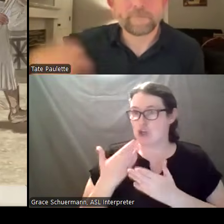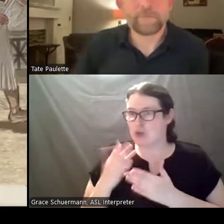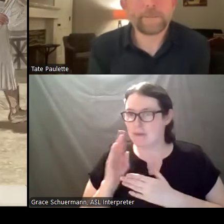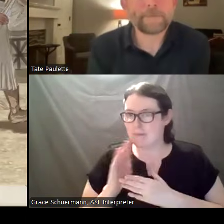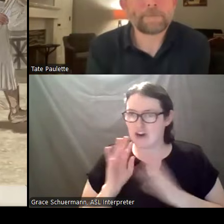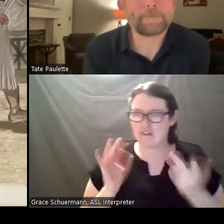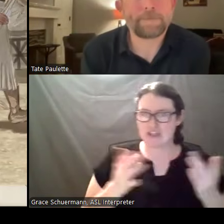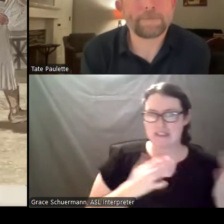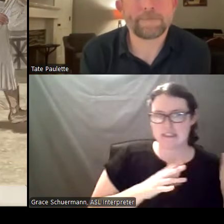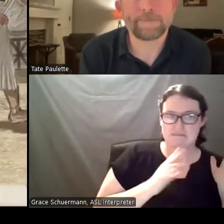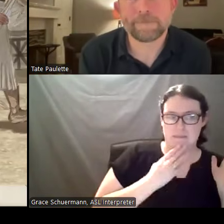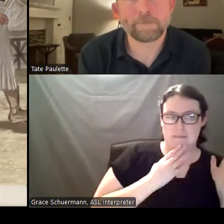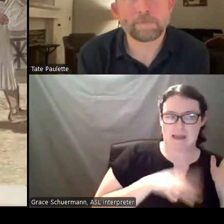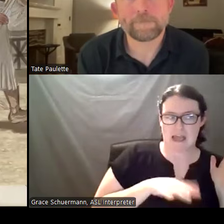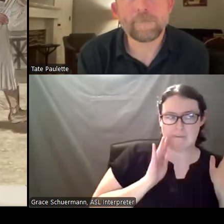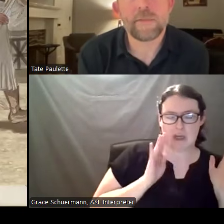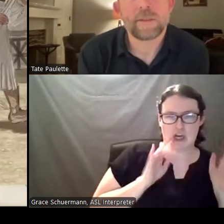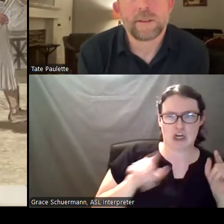of what made the distinctions between them.